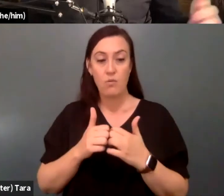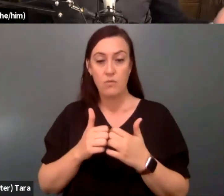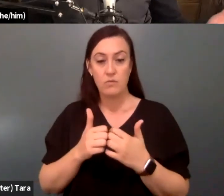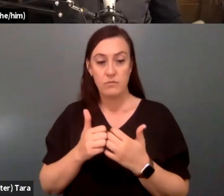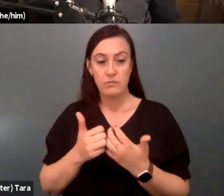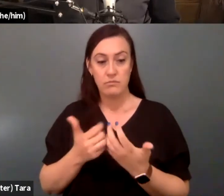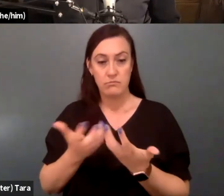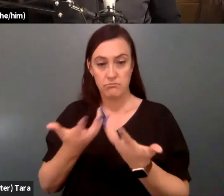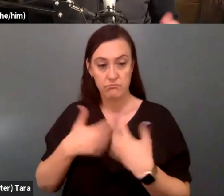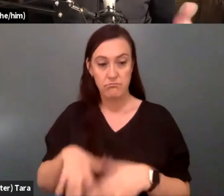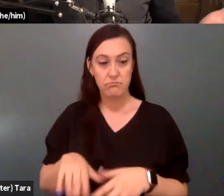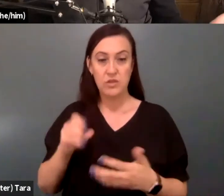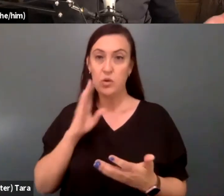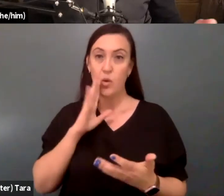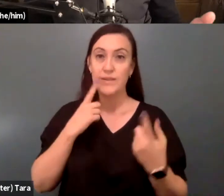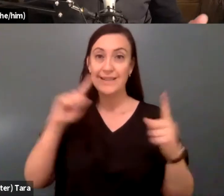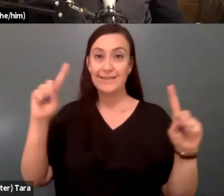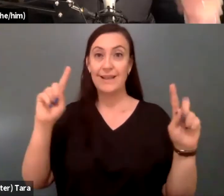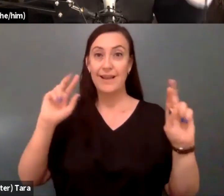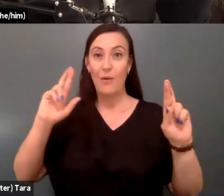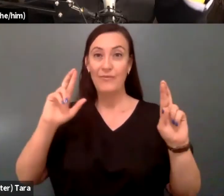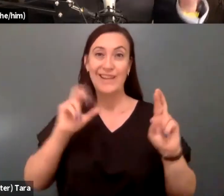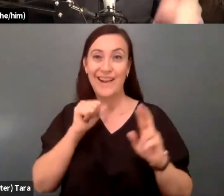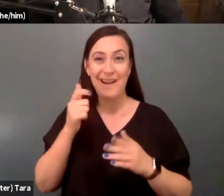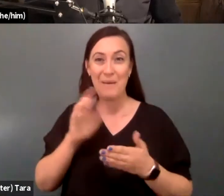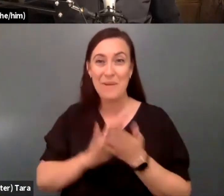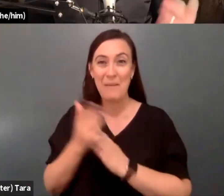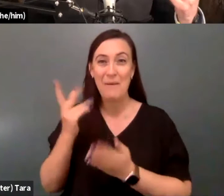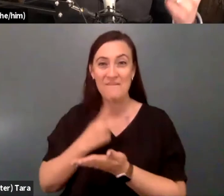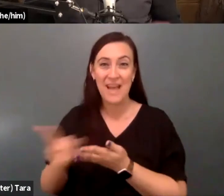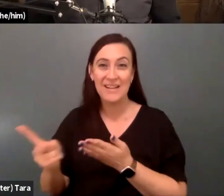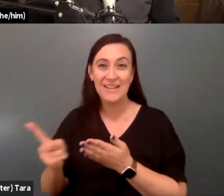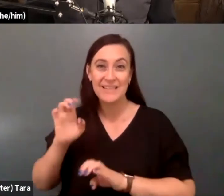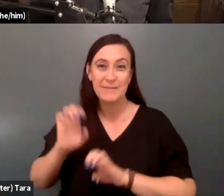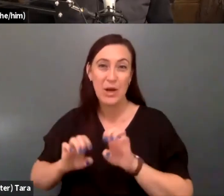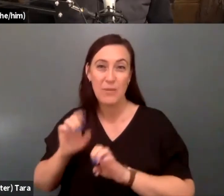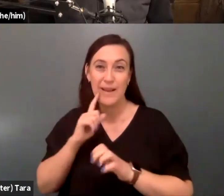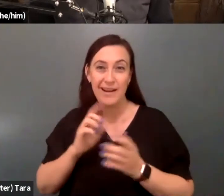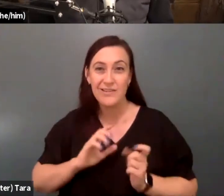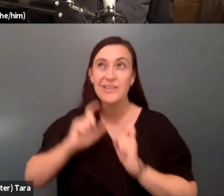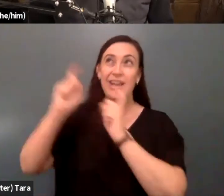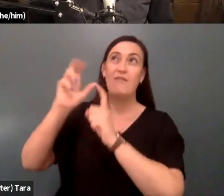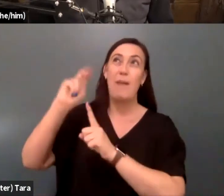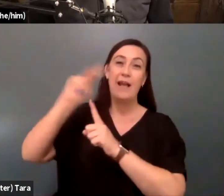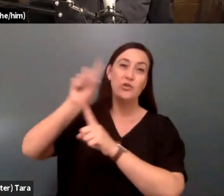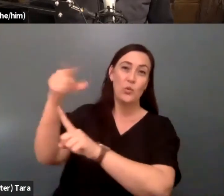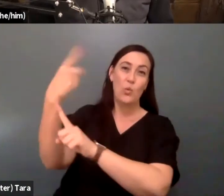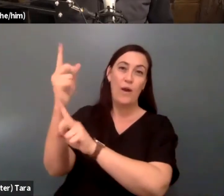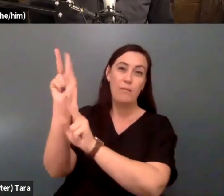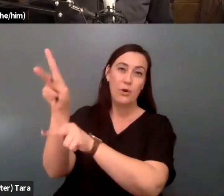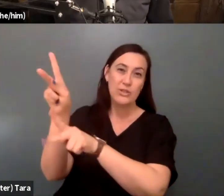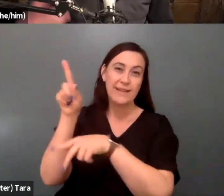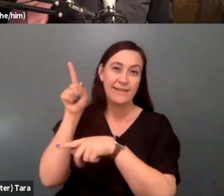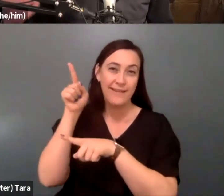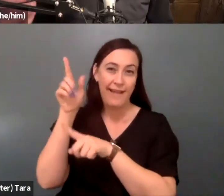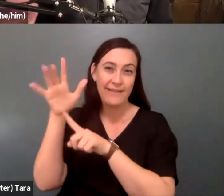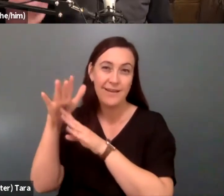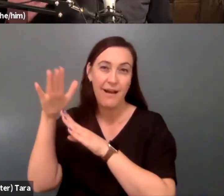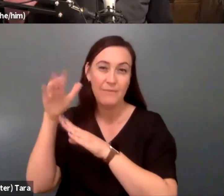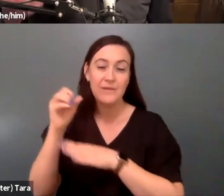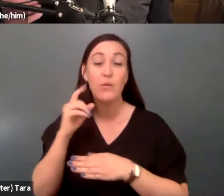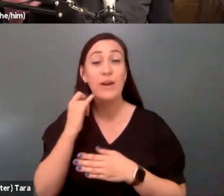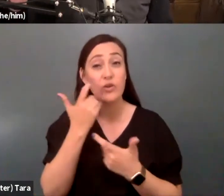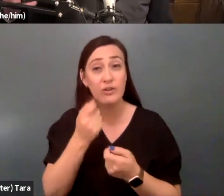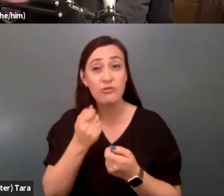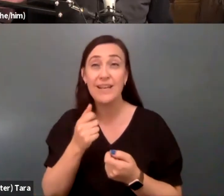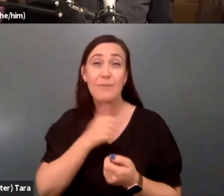this works, rather than it ends as a failed experiment and we go back to one person running the organization. So for those who are interested, I'm